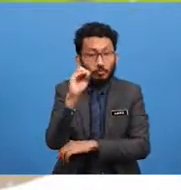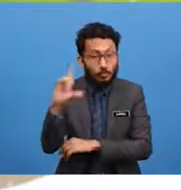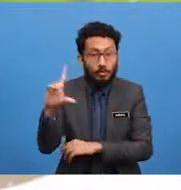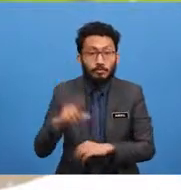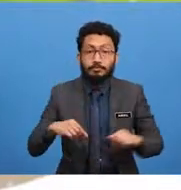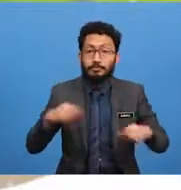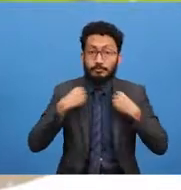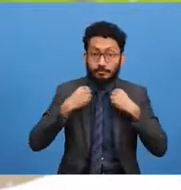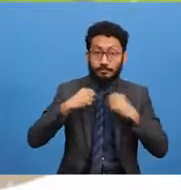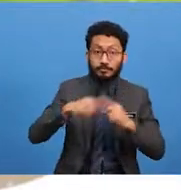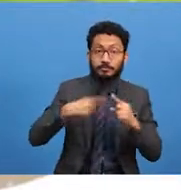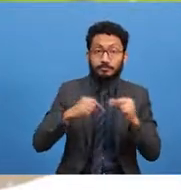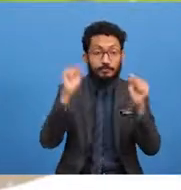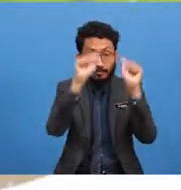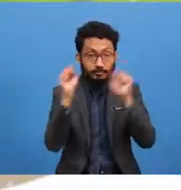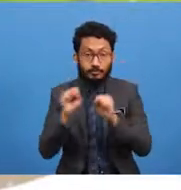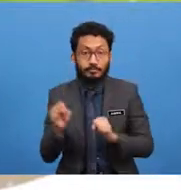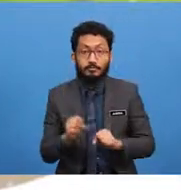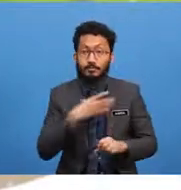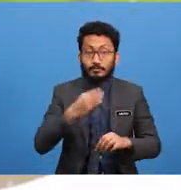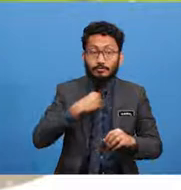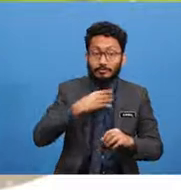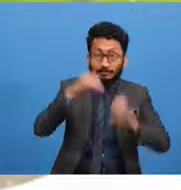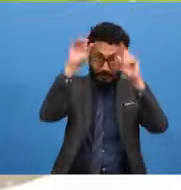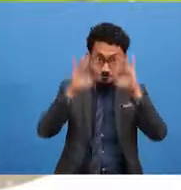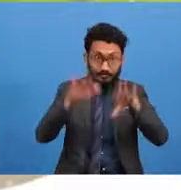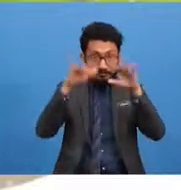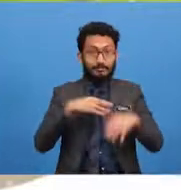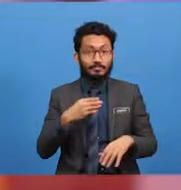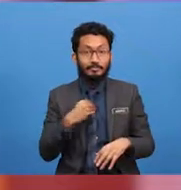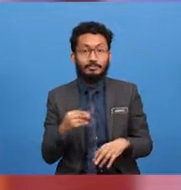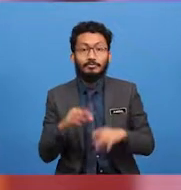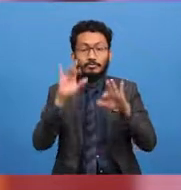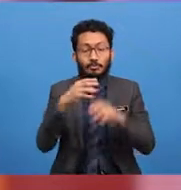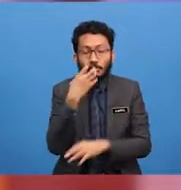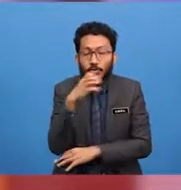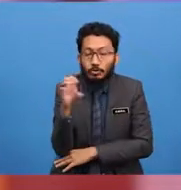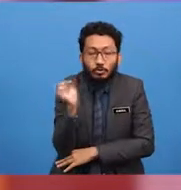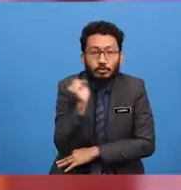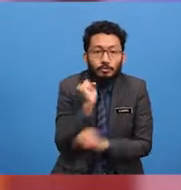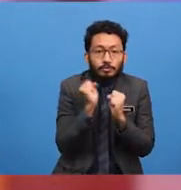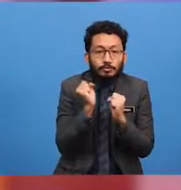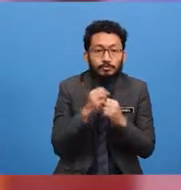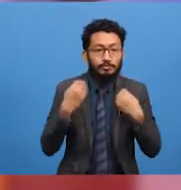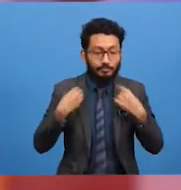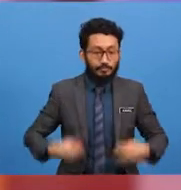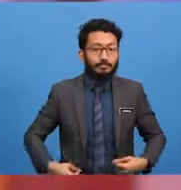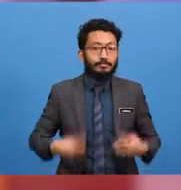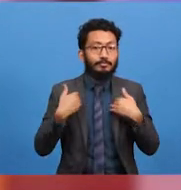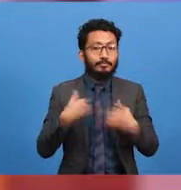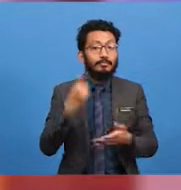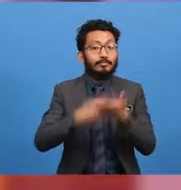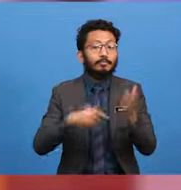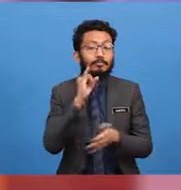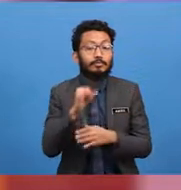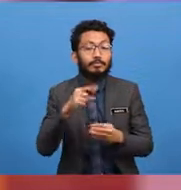when it's snowing, as they can warm your body. What about leather? I think I